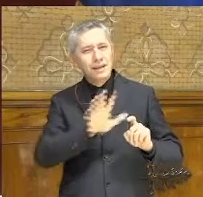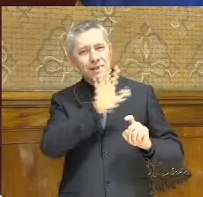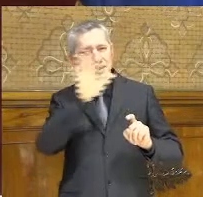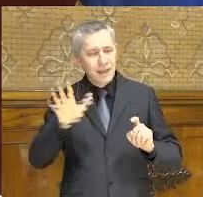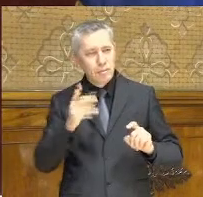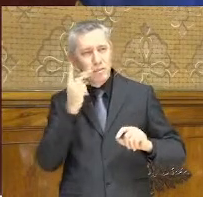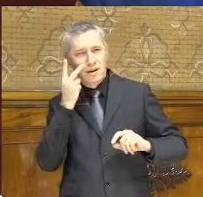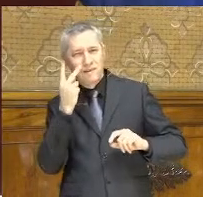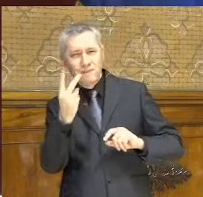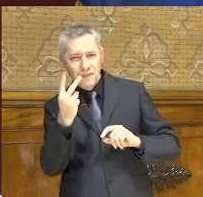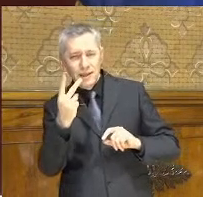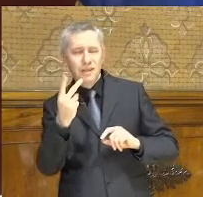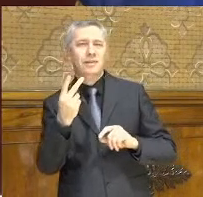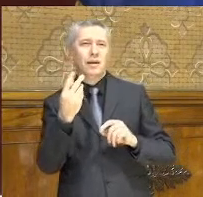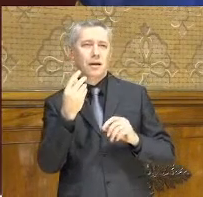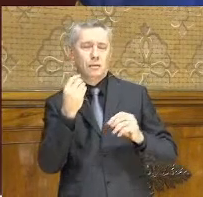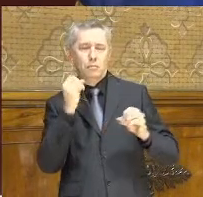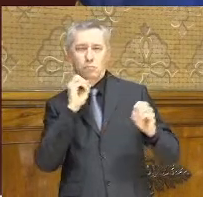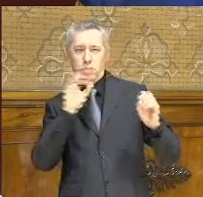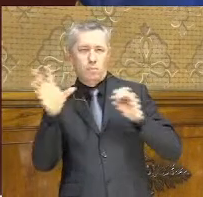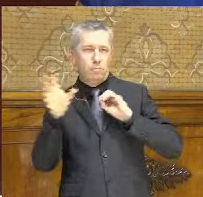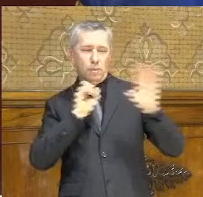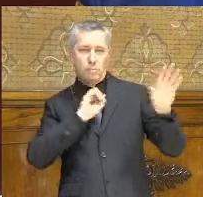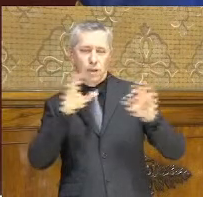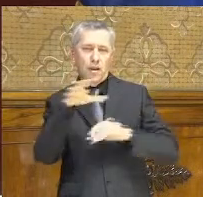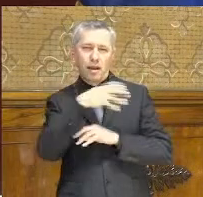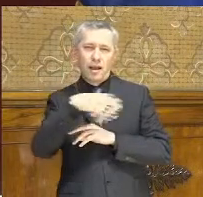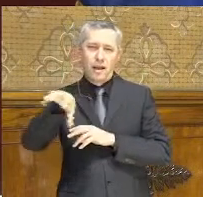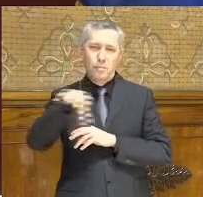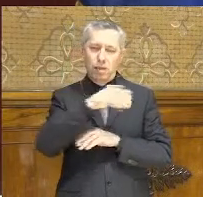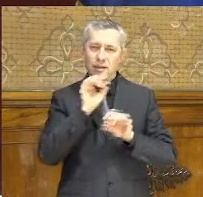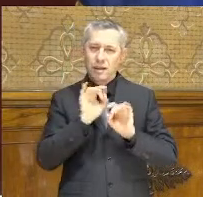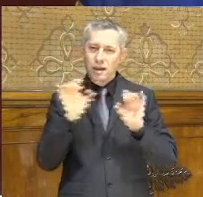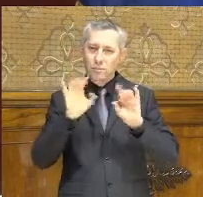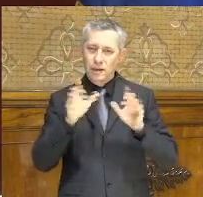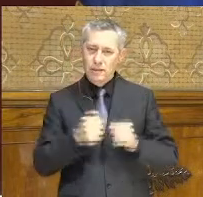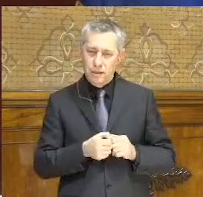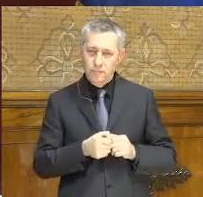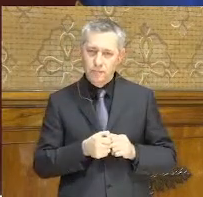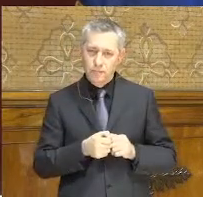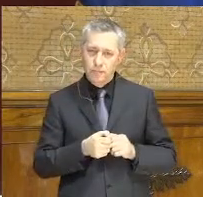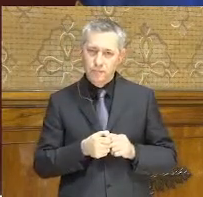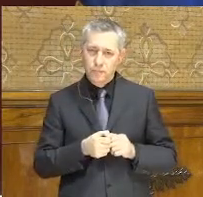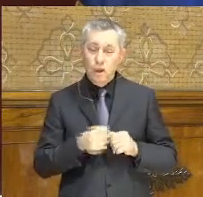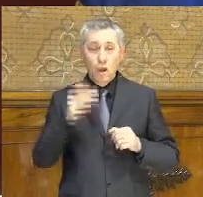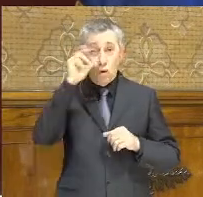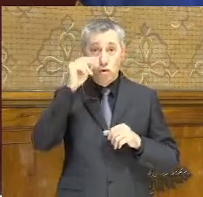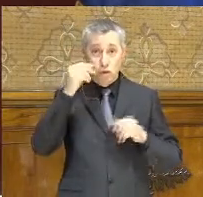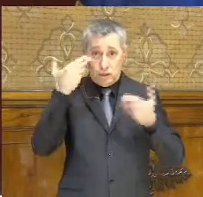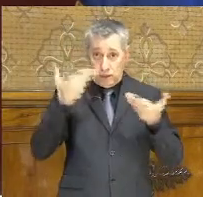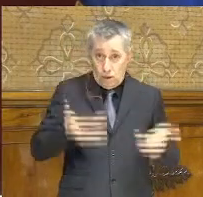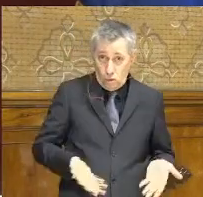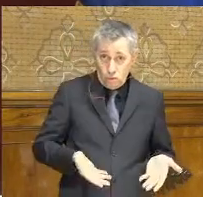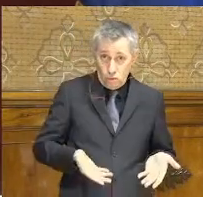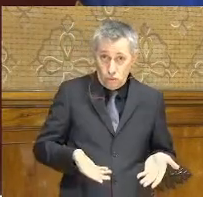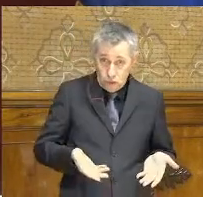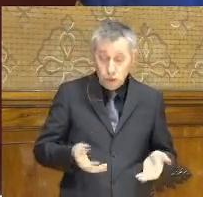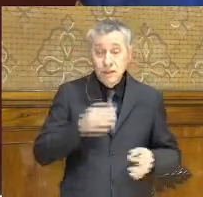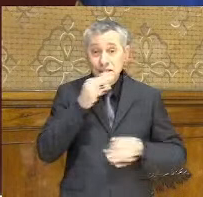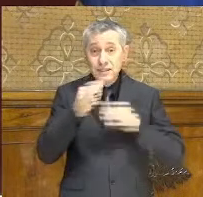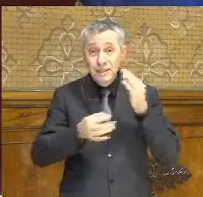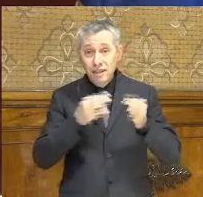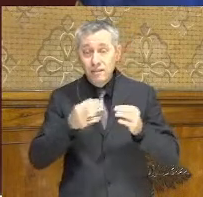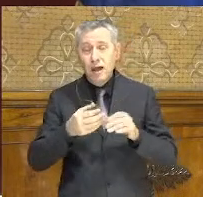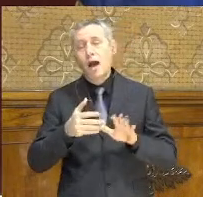chimes of freedom flashing. The ontology of the present must not be understood or misunderstood as